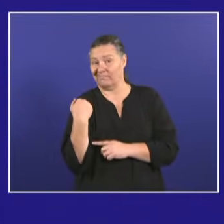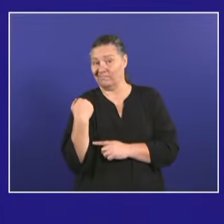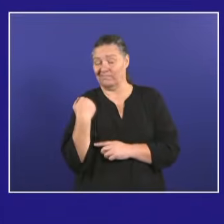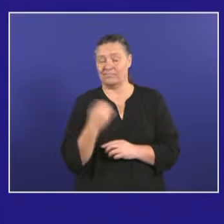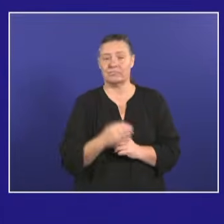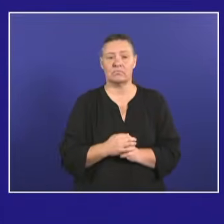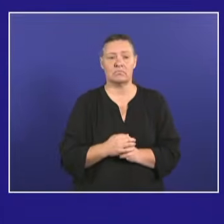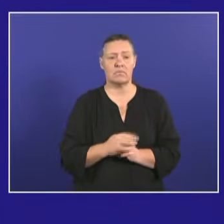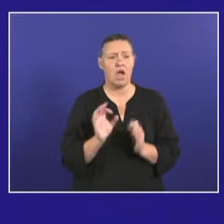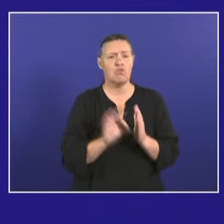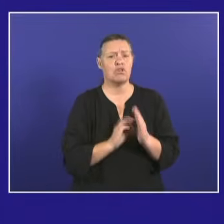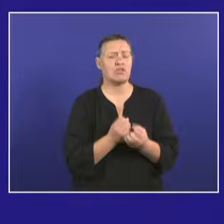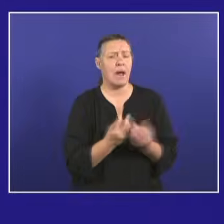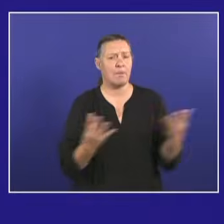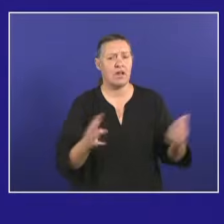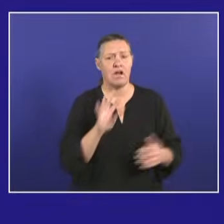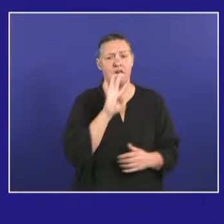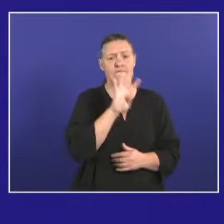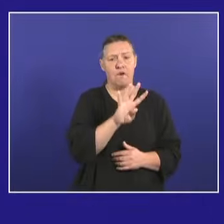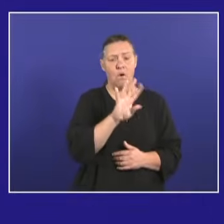we registered